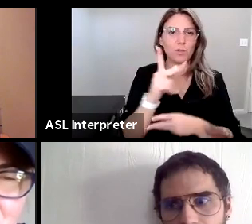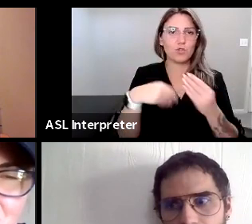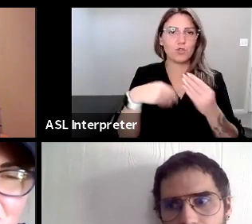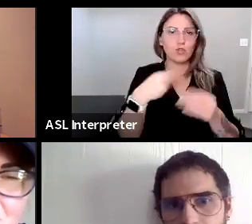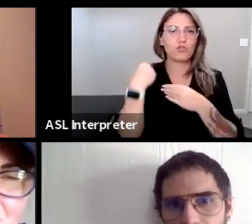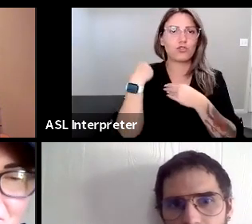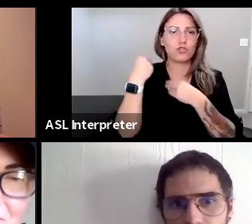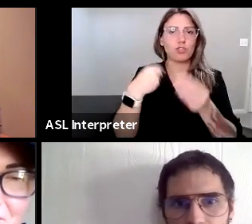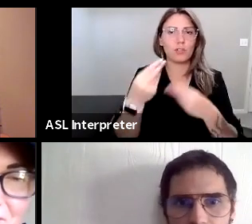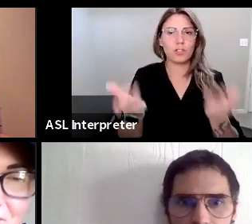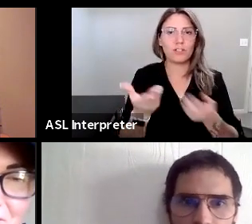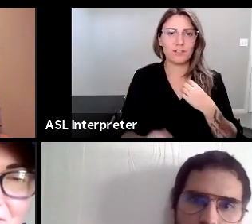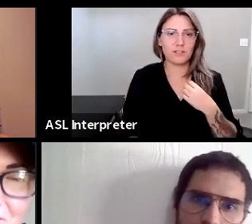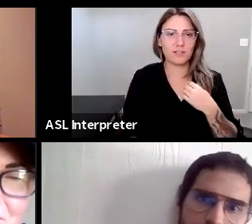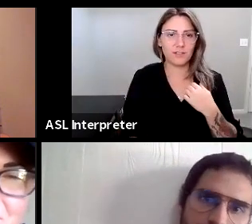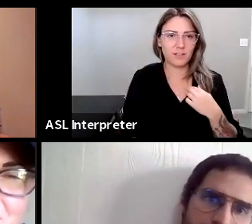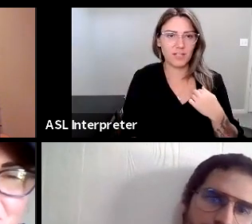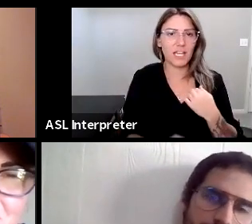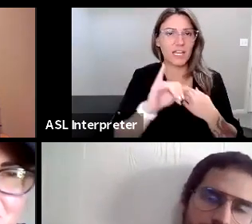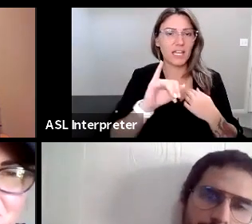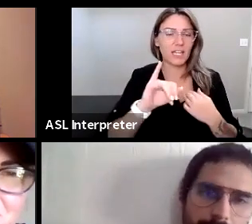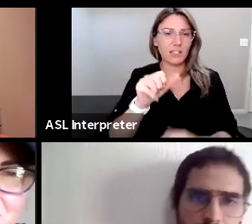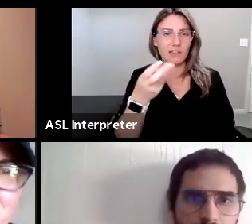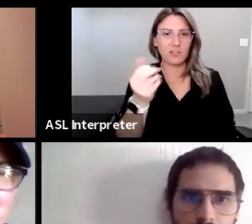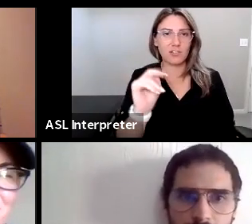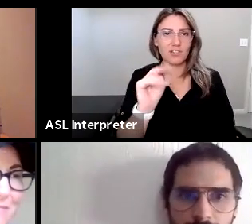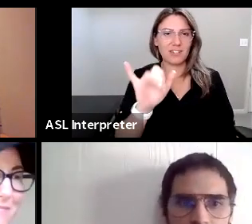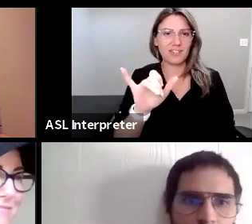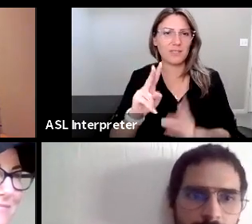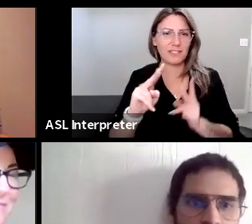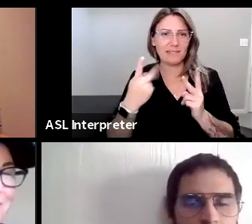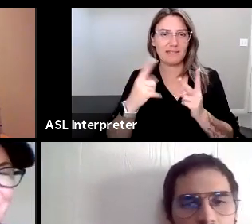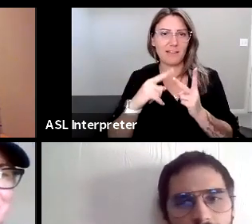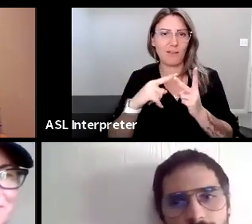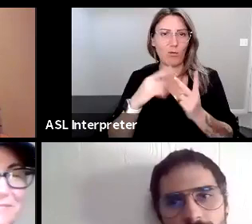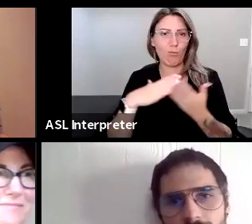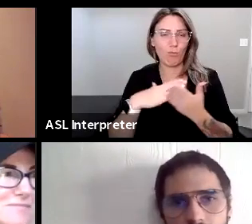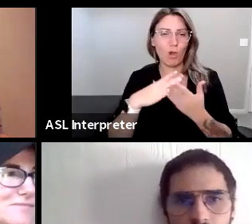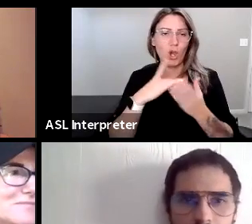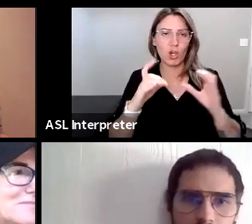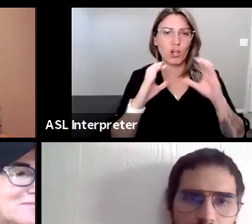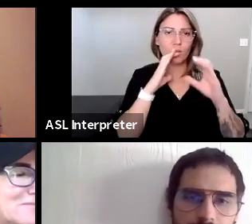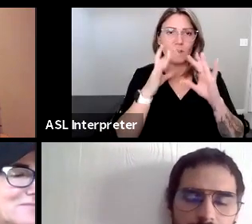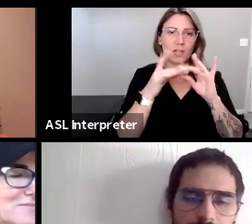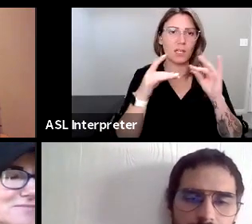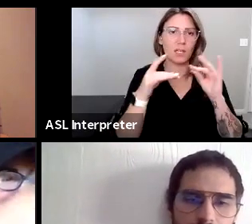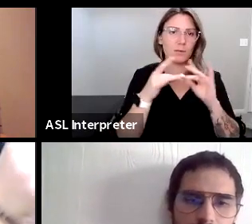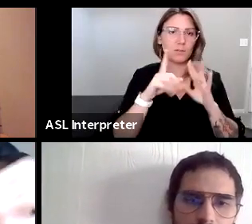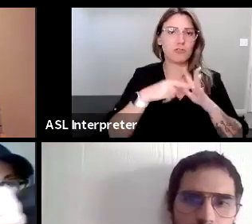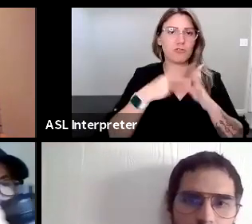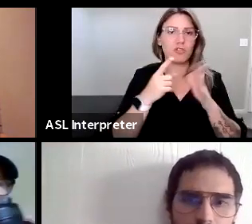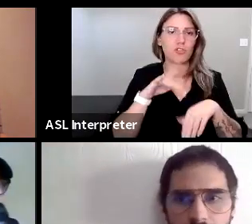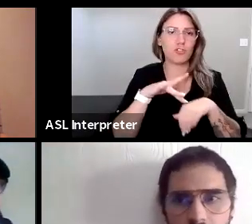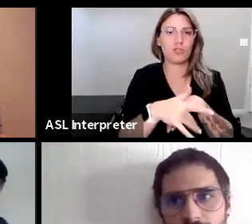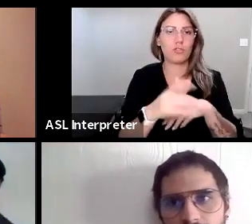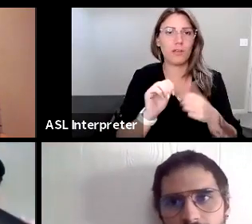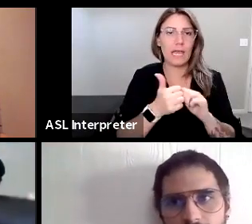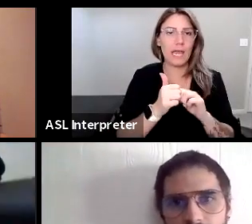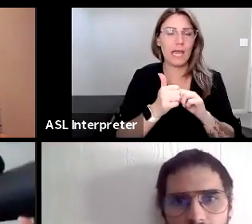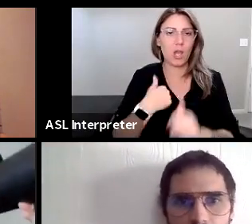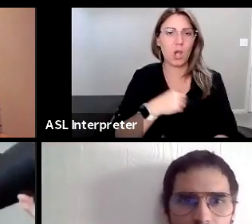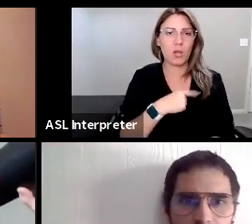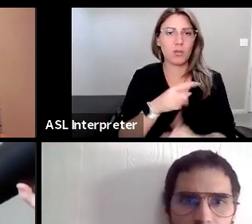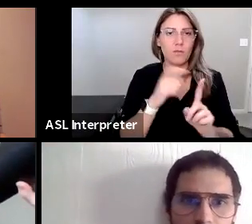Yeah, that was the second part of a comment that has started earlier, in terms of how I think for some of us